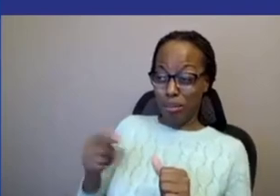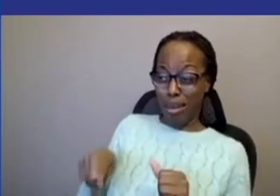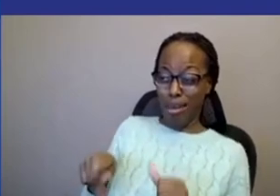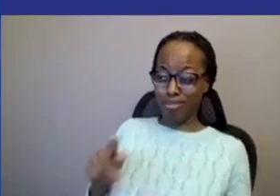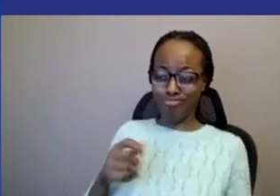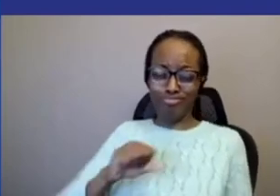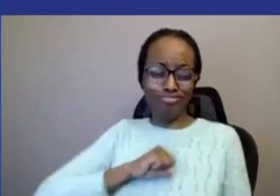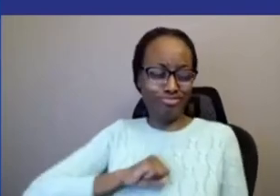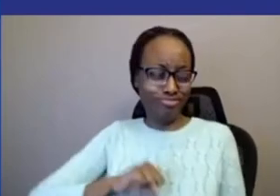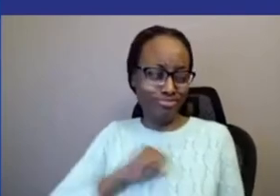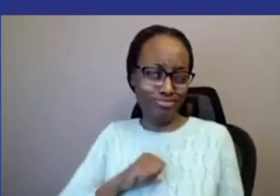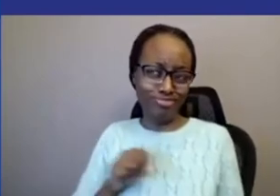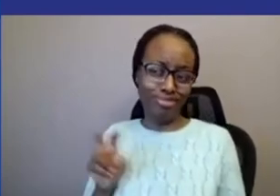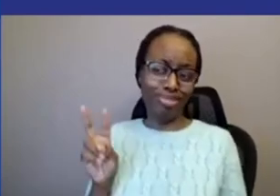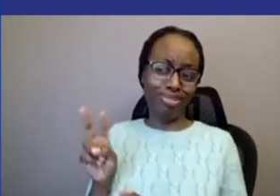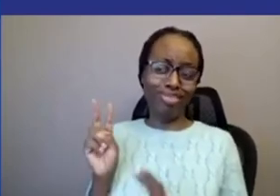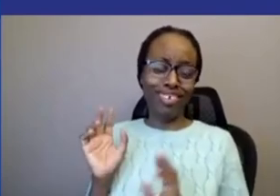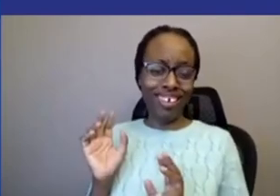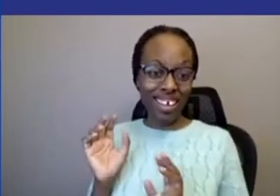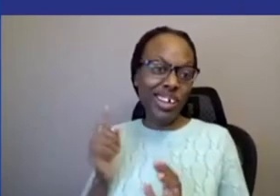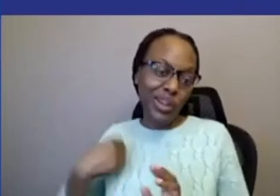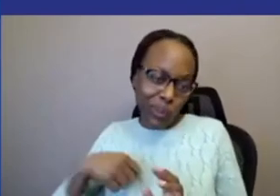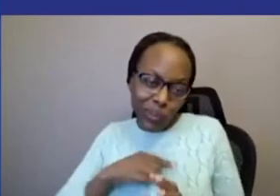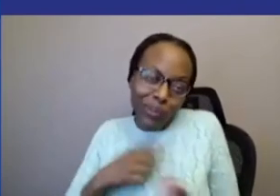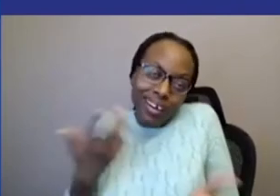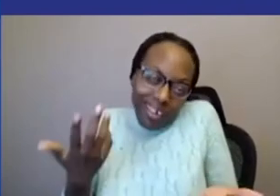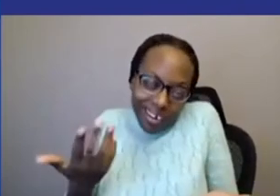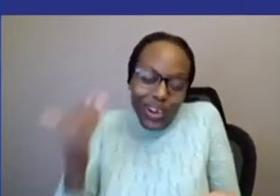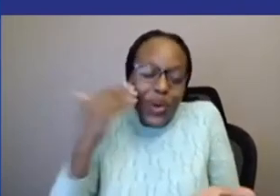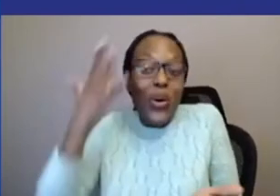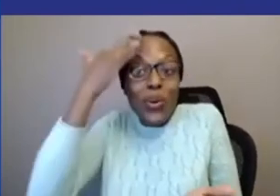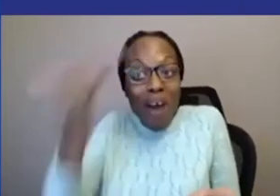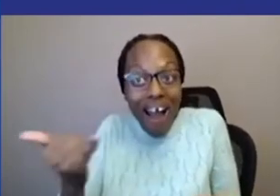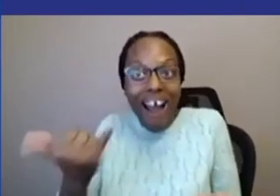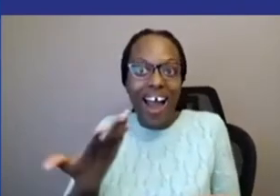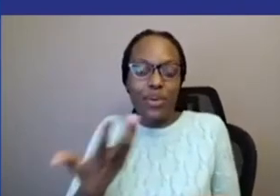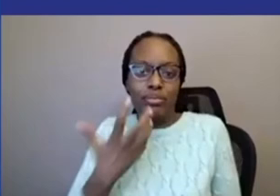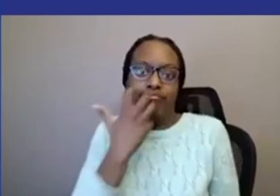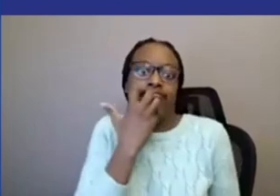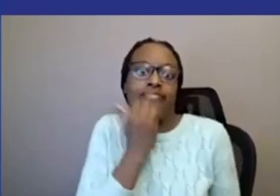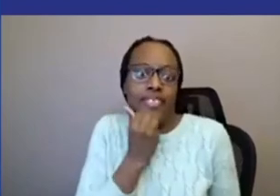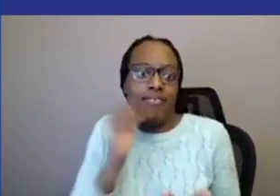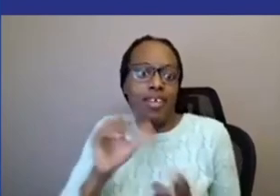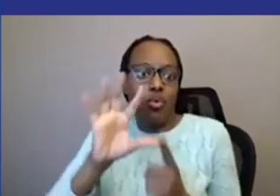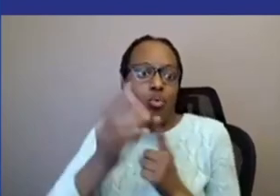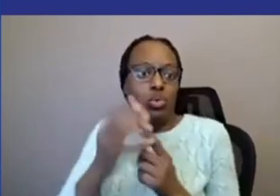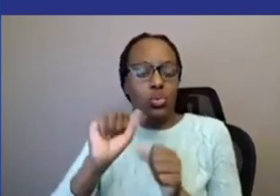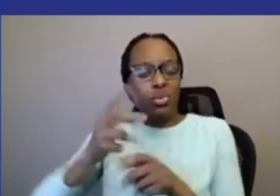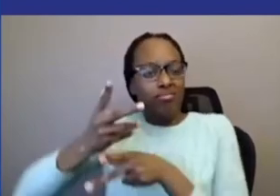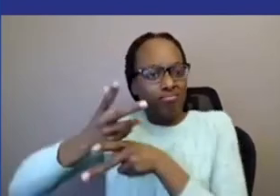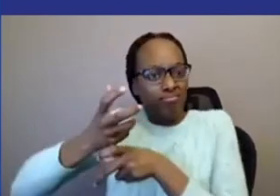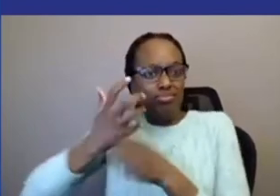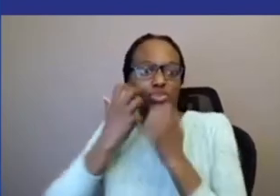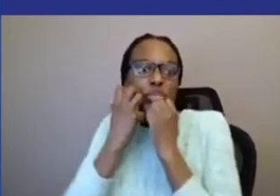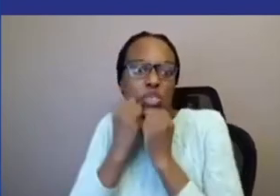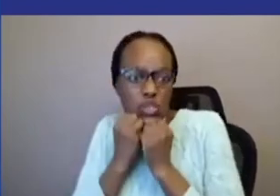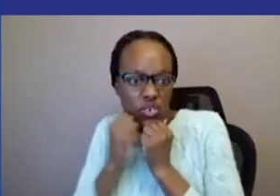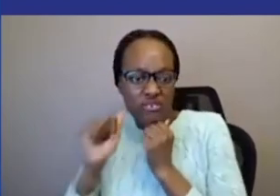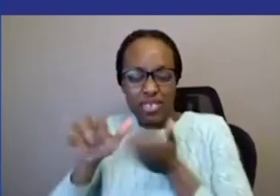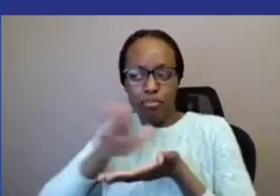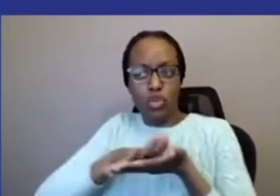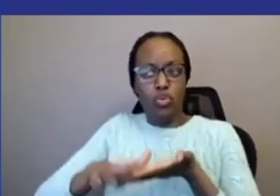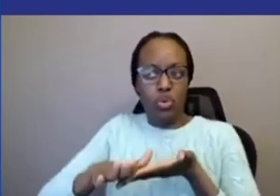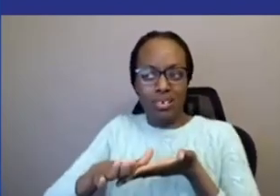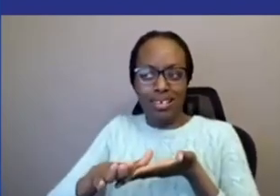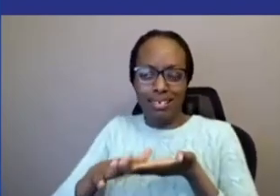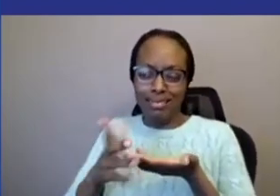know, and I think we're somewhat biased to it because we're so passionate about the culture and about preserving its history and its authenticity.